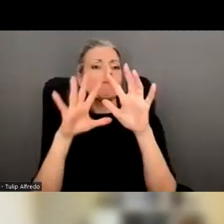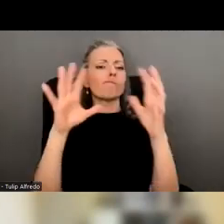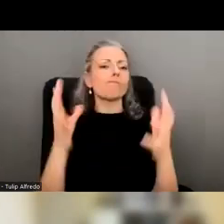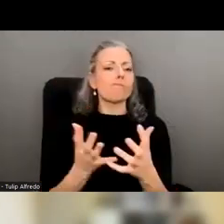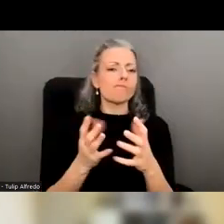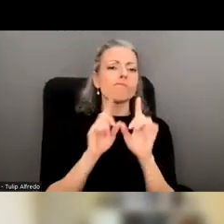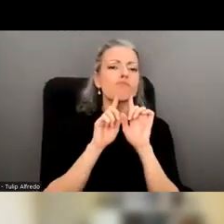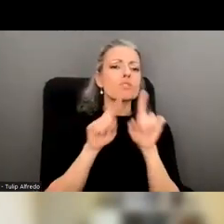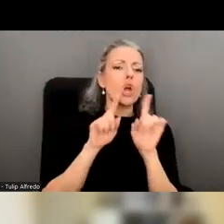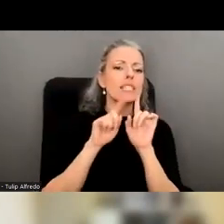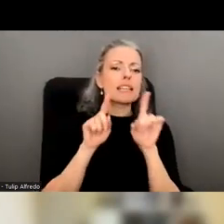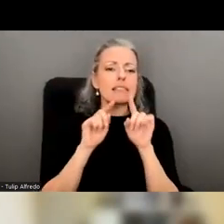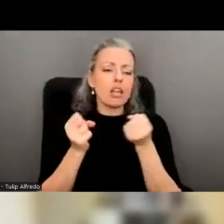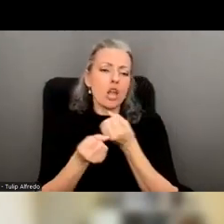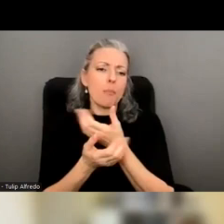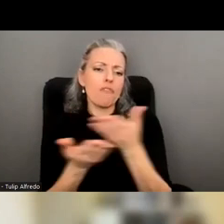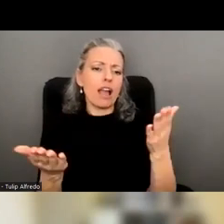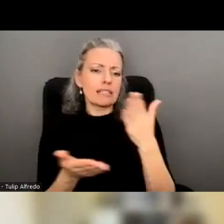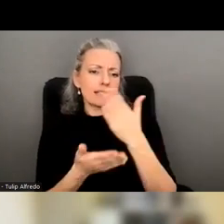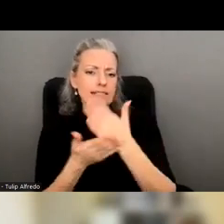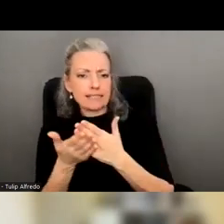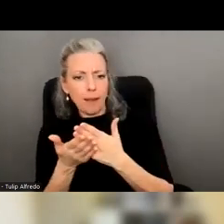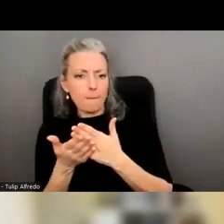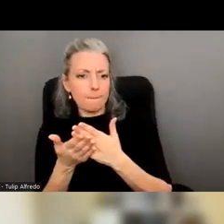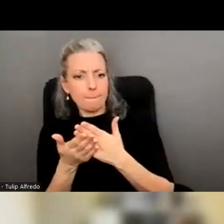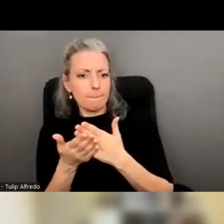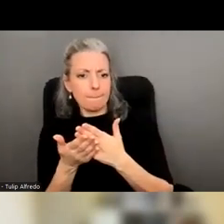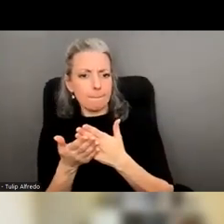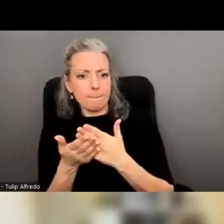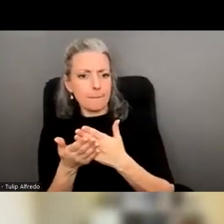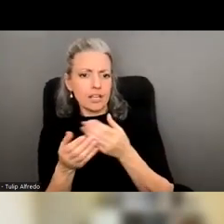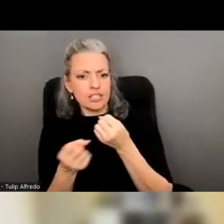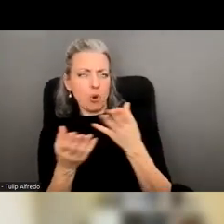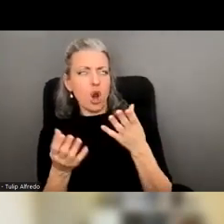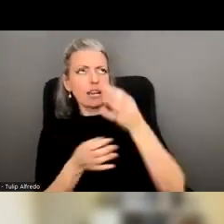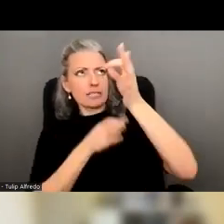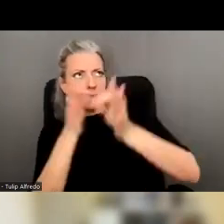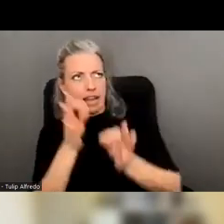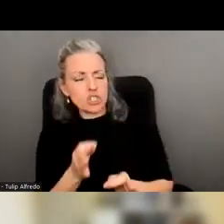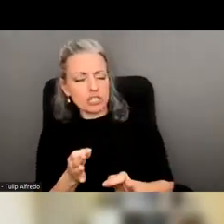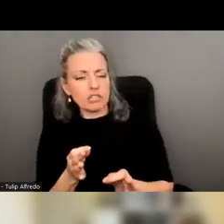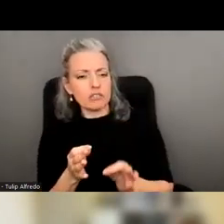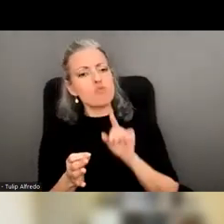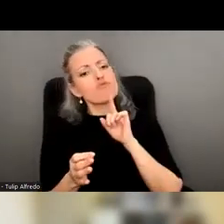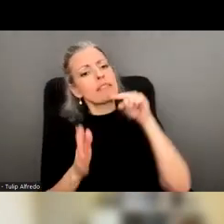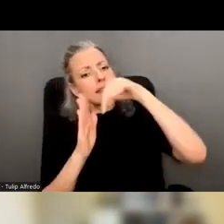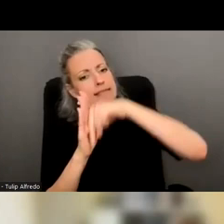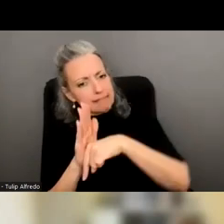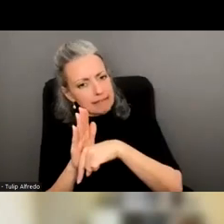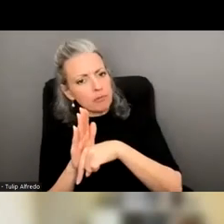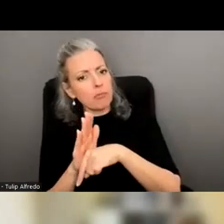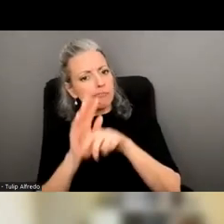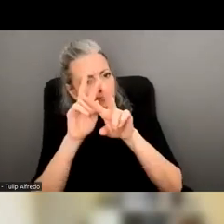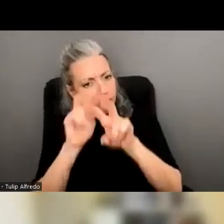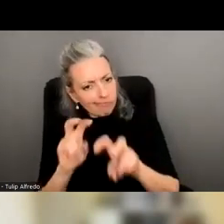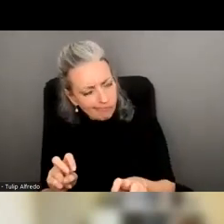responses, provide some use it sort of to provide some explanation to, and to really dive into the nuances of some of the